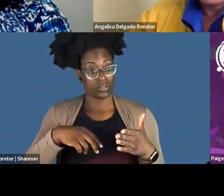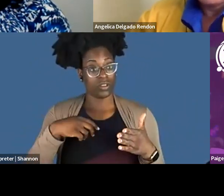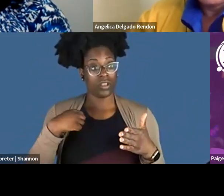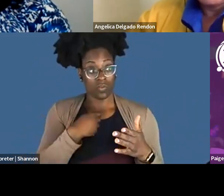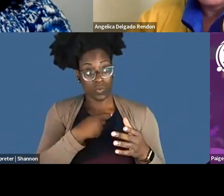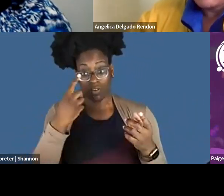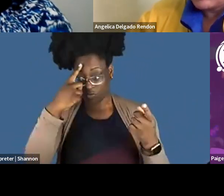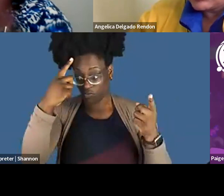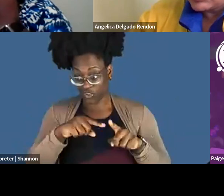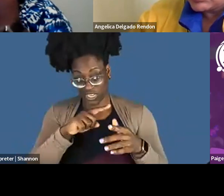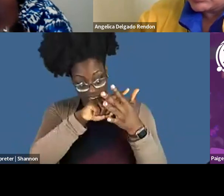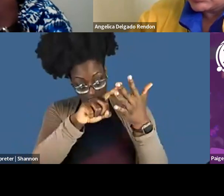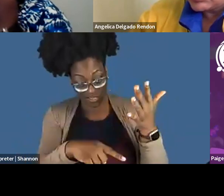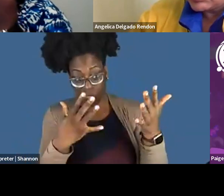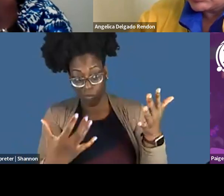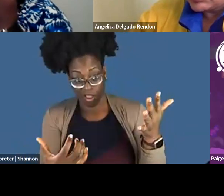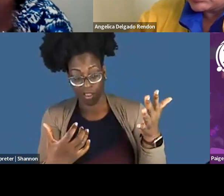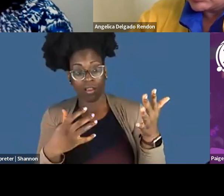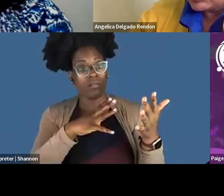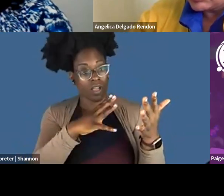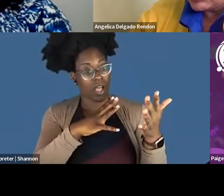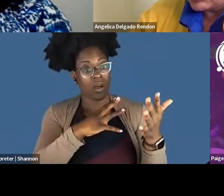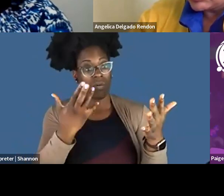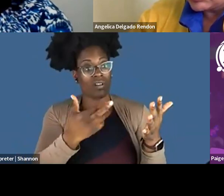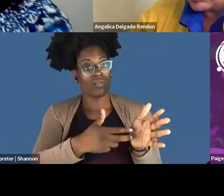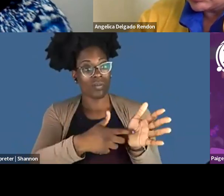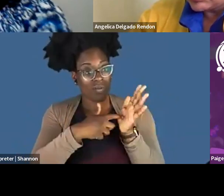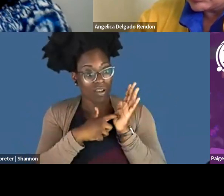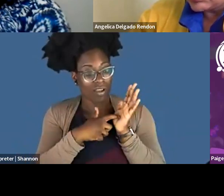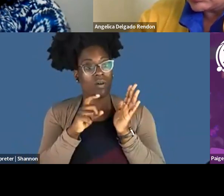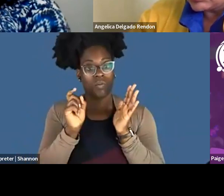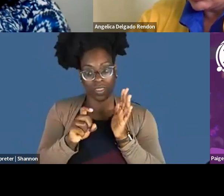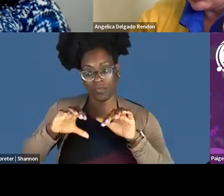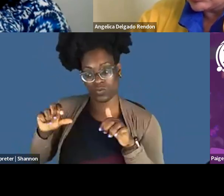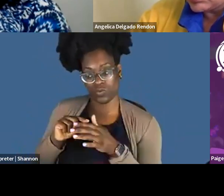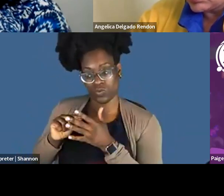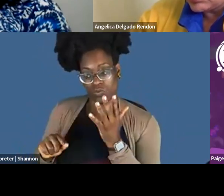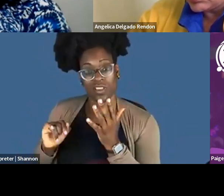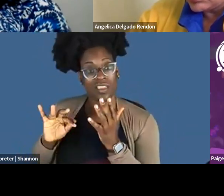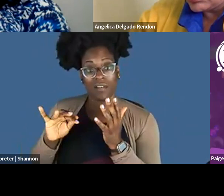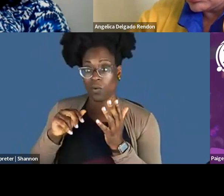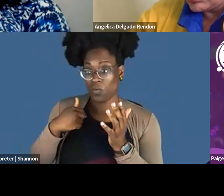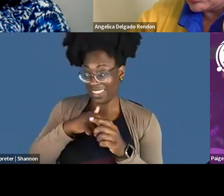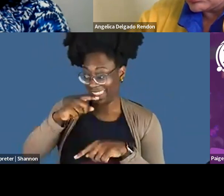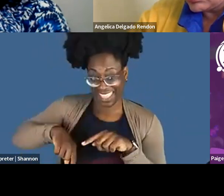need. If we're not able to get that financial support, we have to reduce our scope of work. So kind